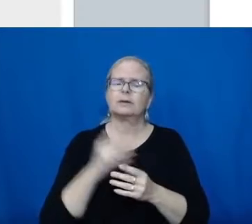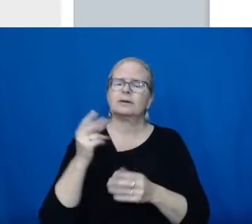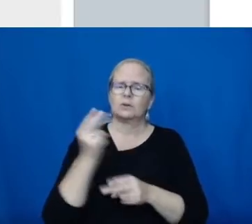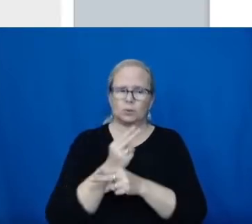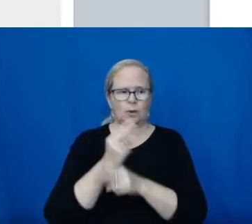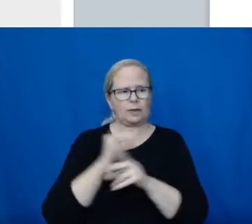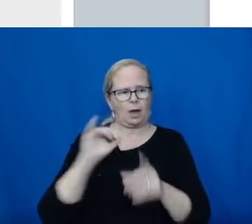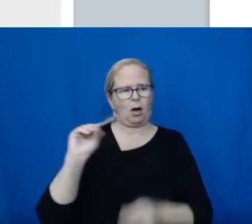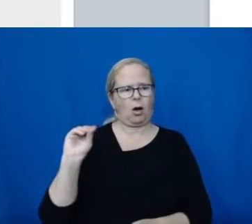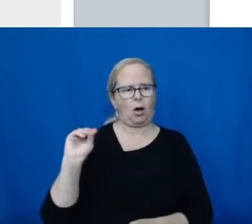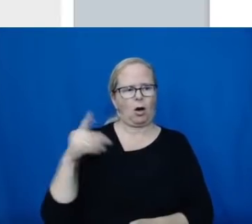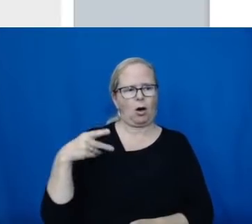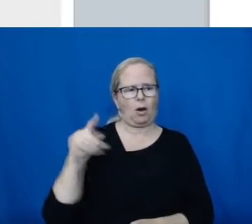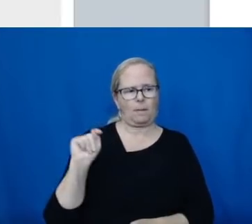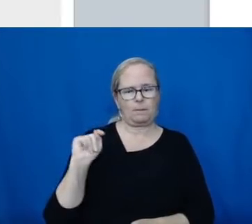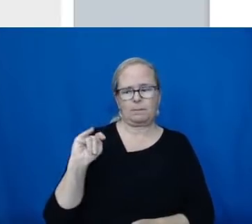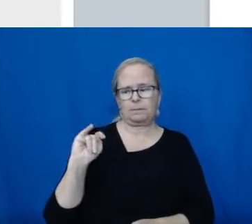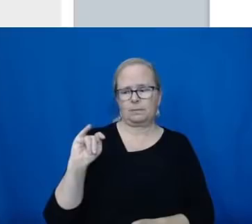this